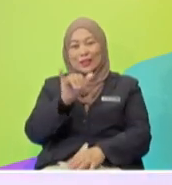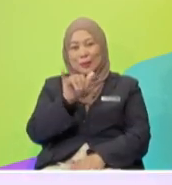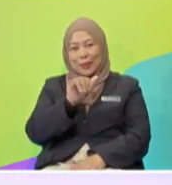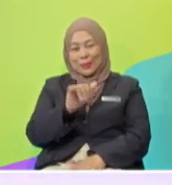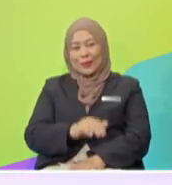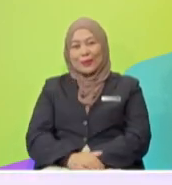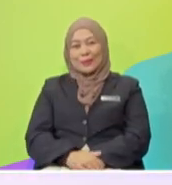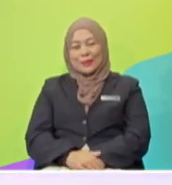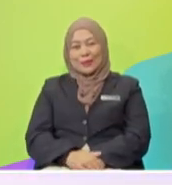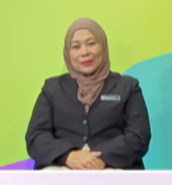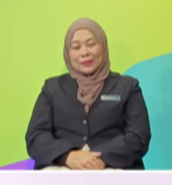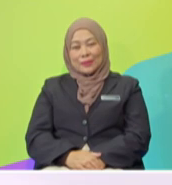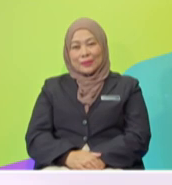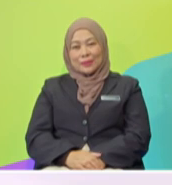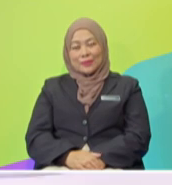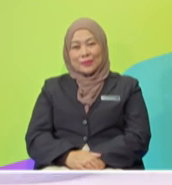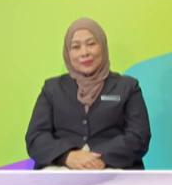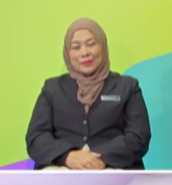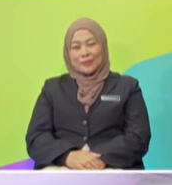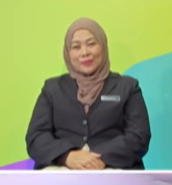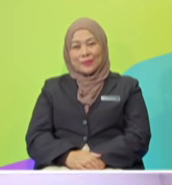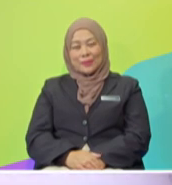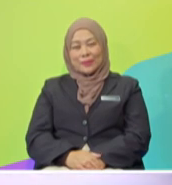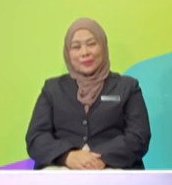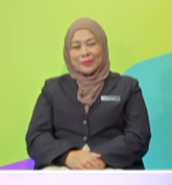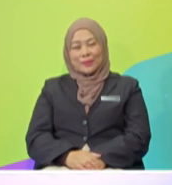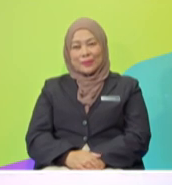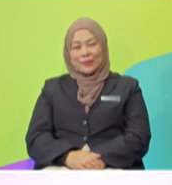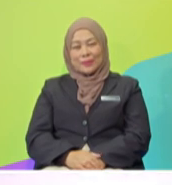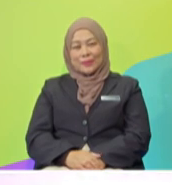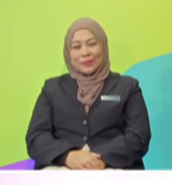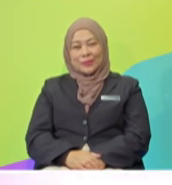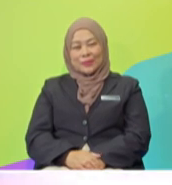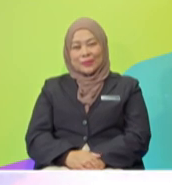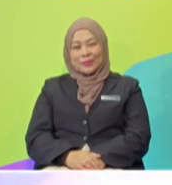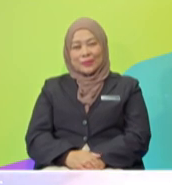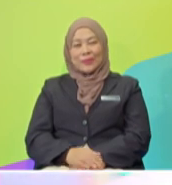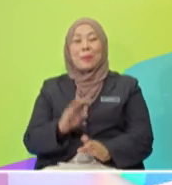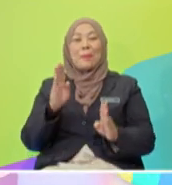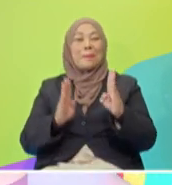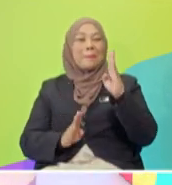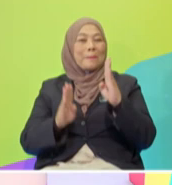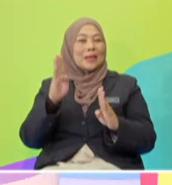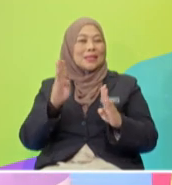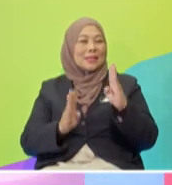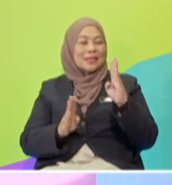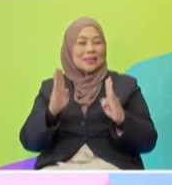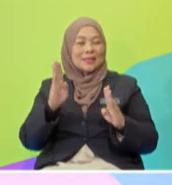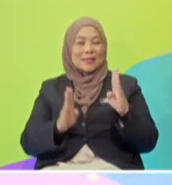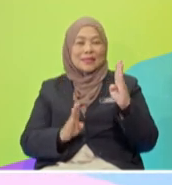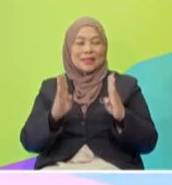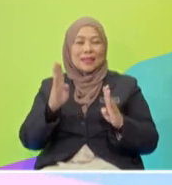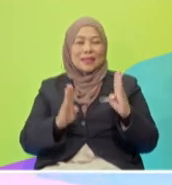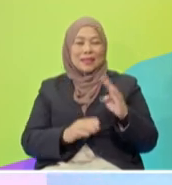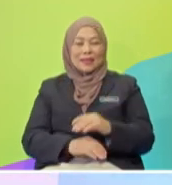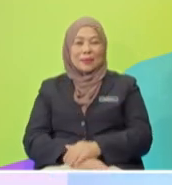Okay, so we have... Just now, we were singing the song... Bus! Bus, yes. So,